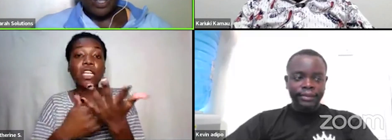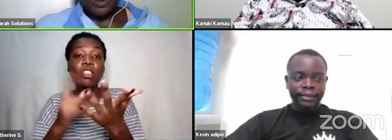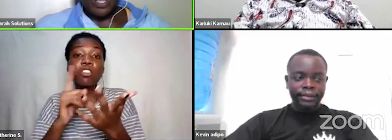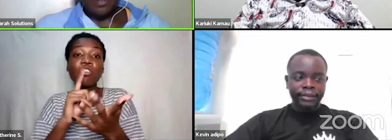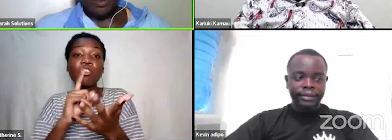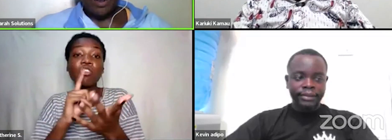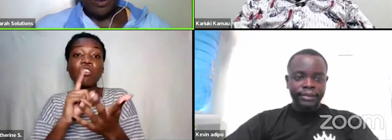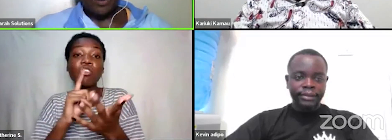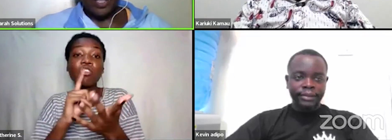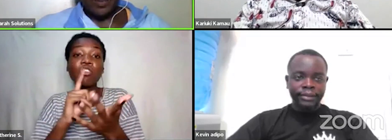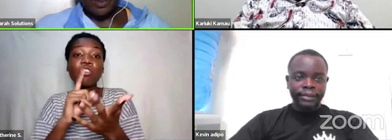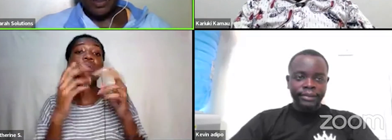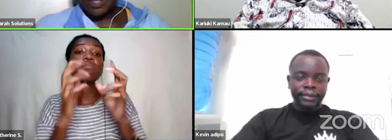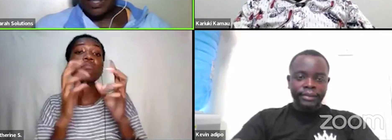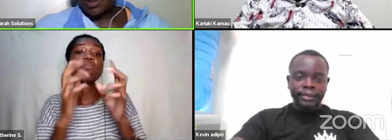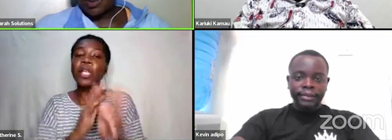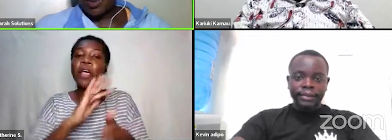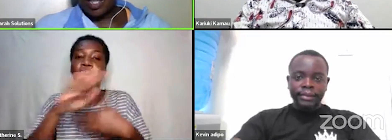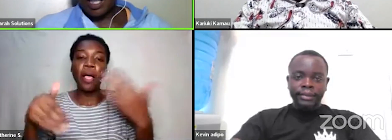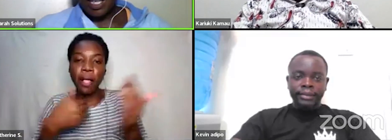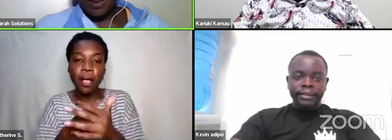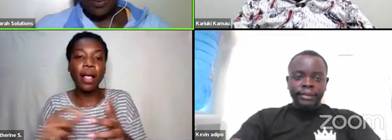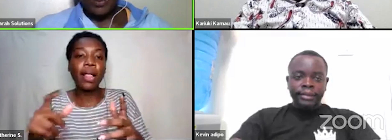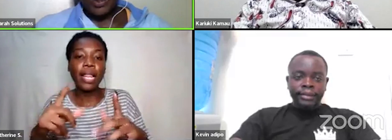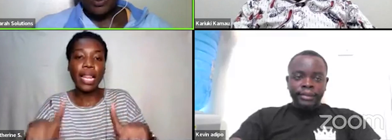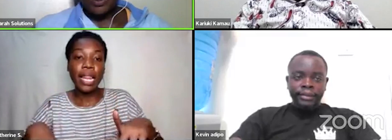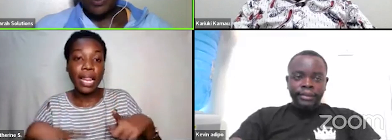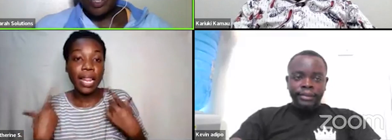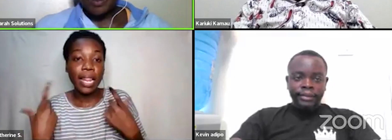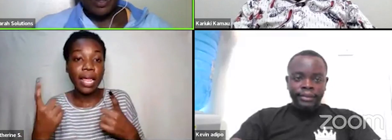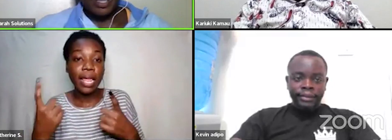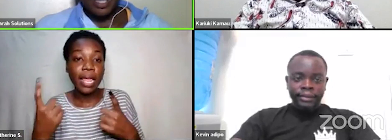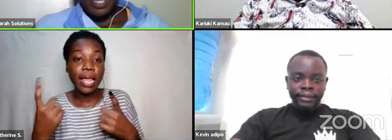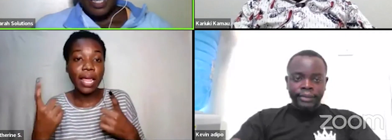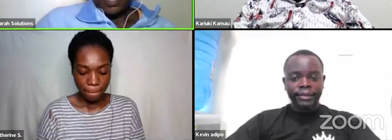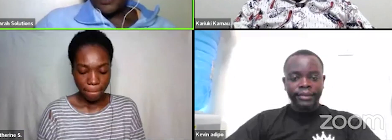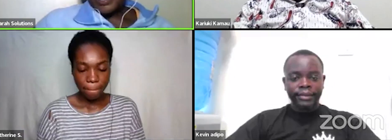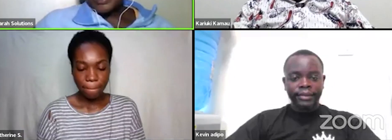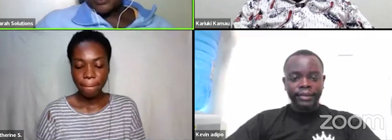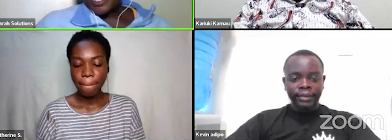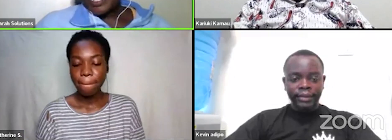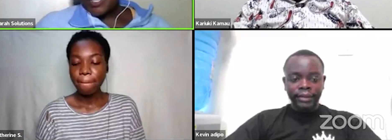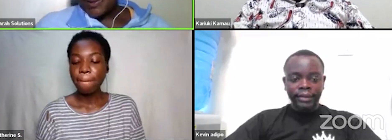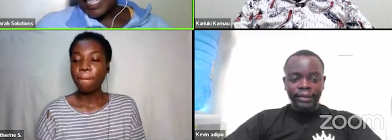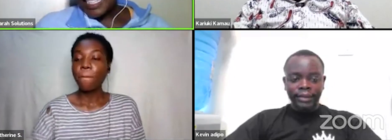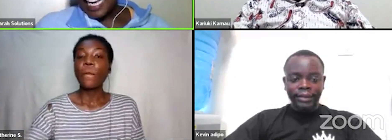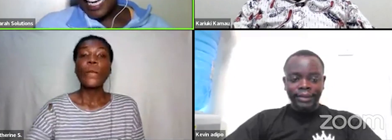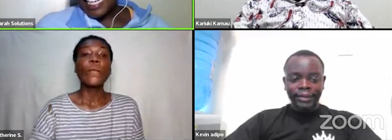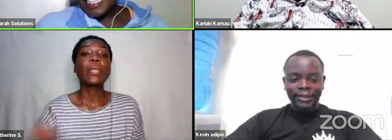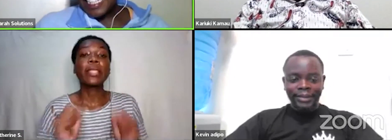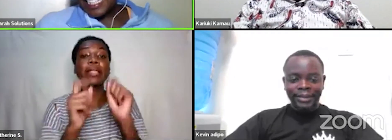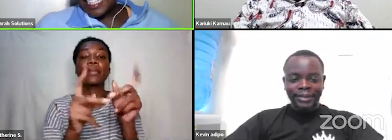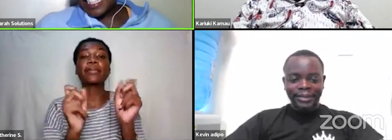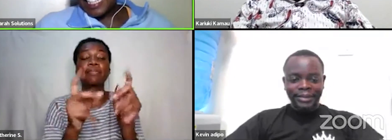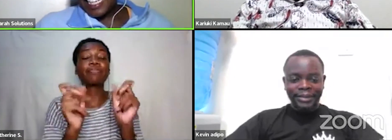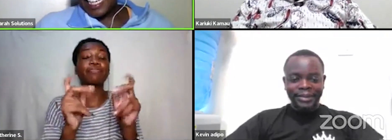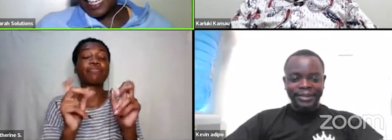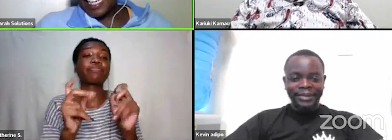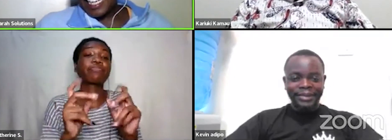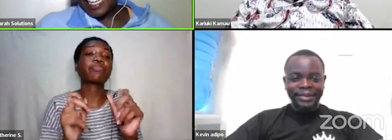are also live on Facebook. I was just going to check how we look on Facebook. All right.